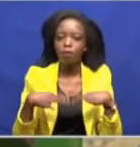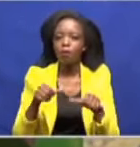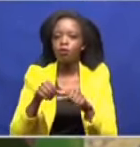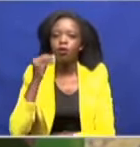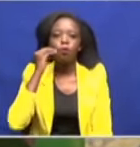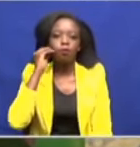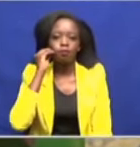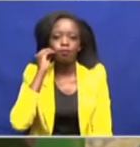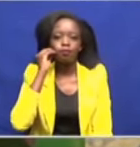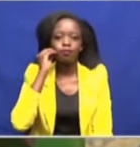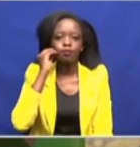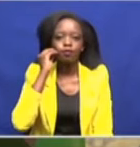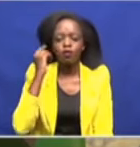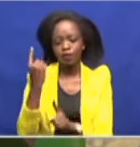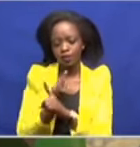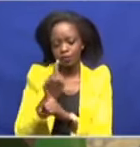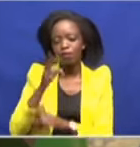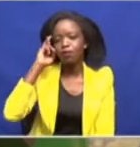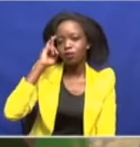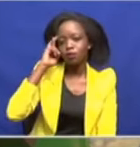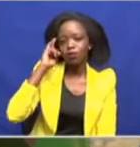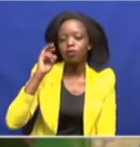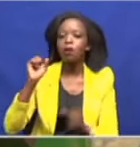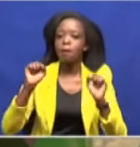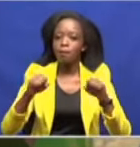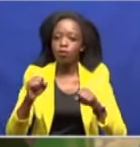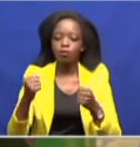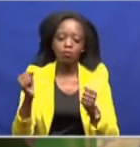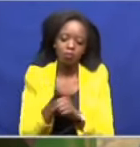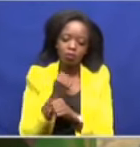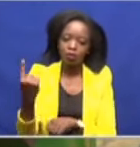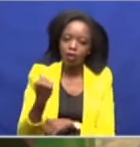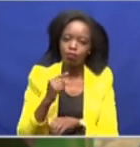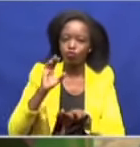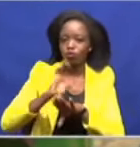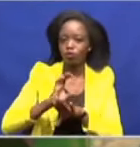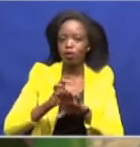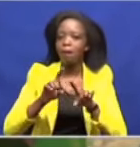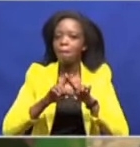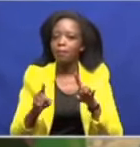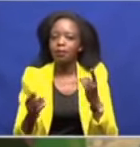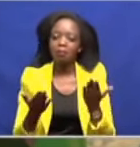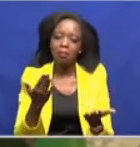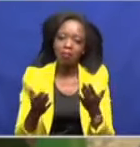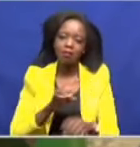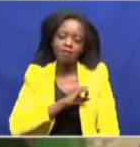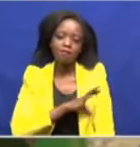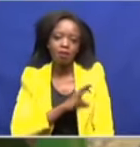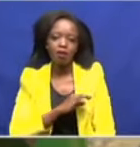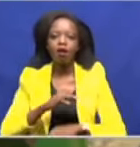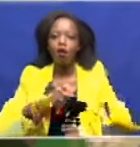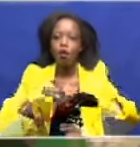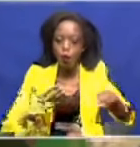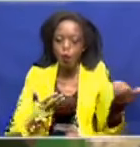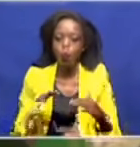home, and for various reasons they can manage to come, but they are still either immersed in fear or they